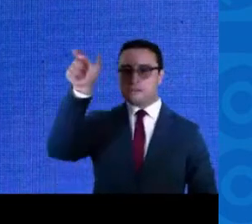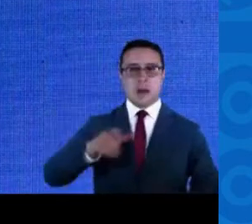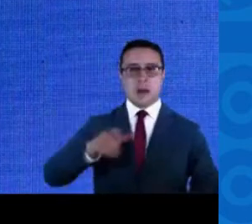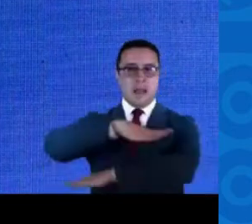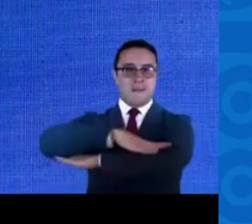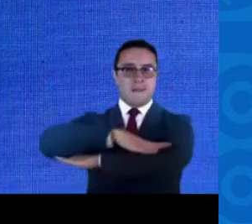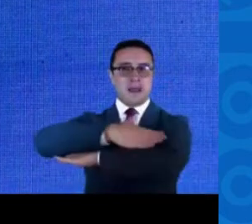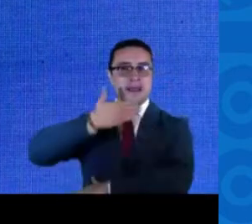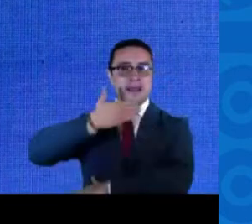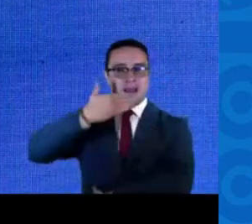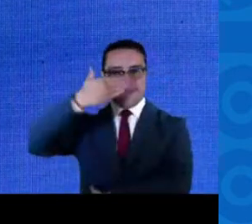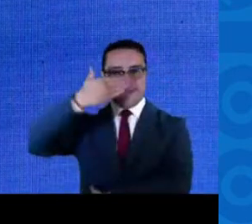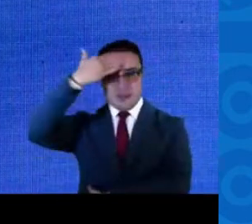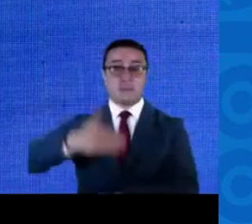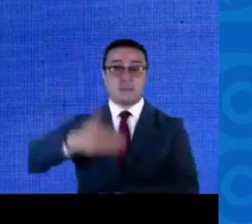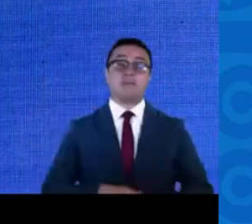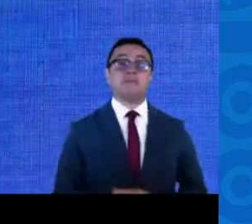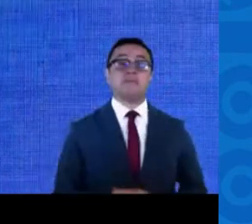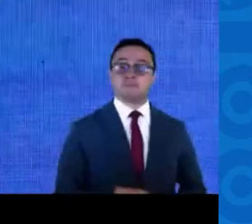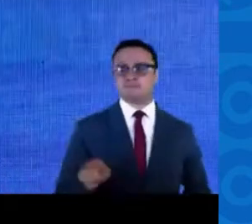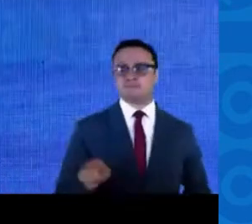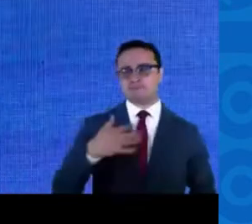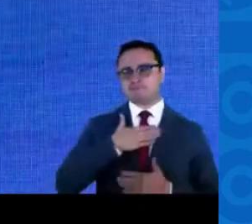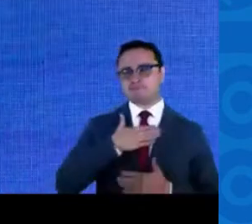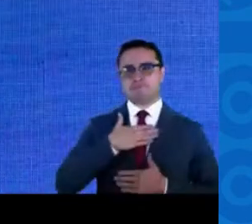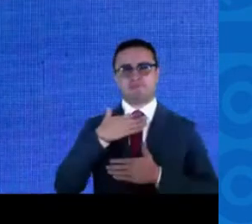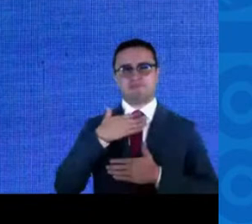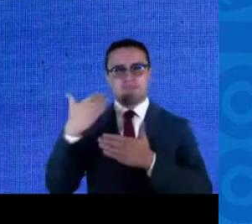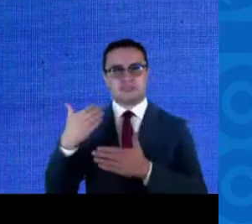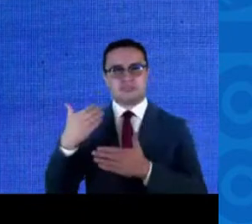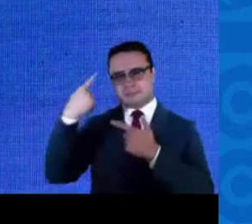Gandawis, ambassador of the United Arab Emirates.